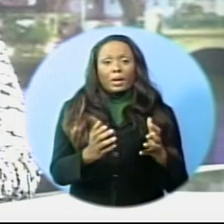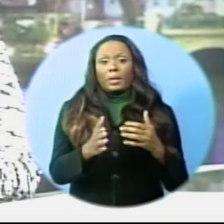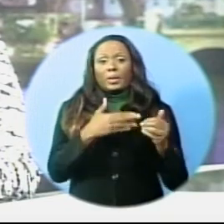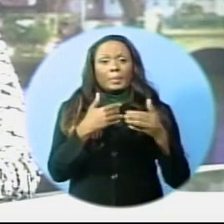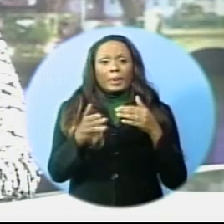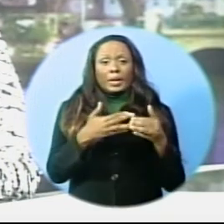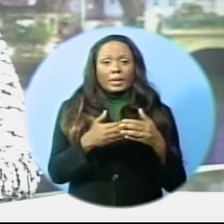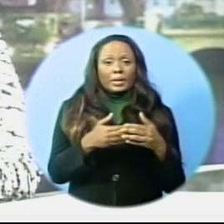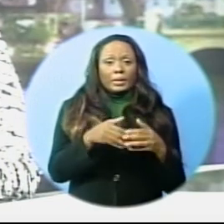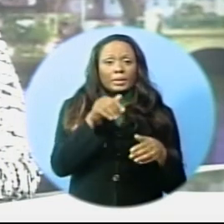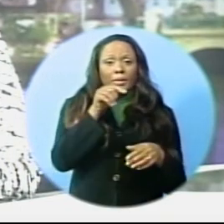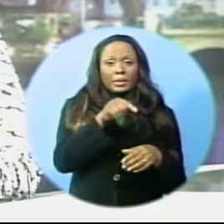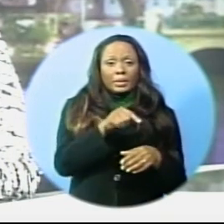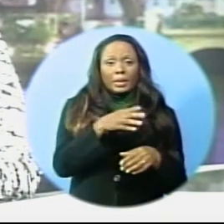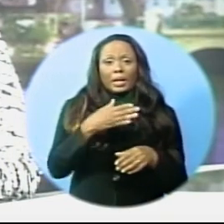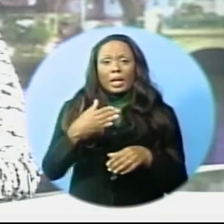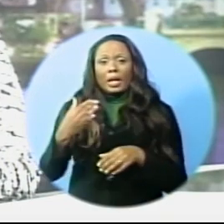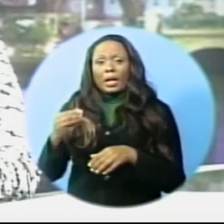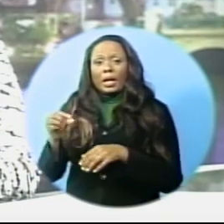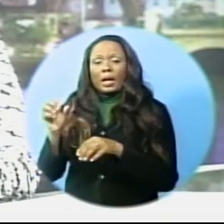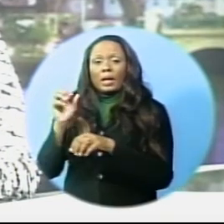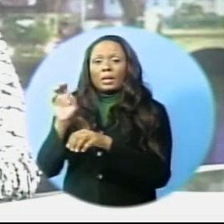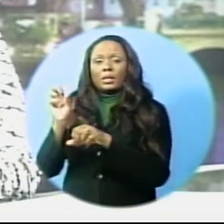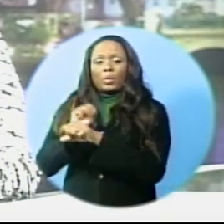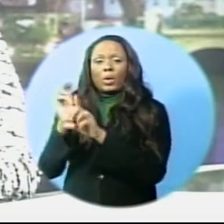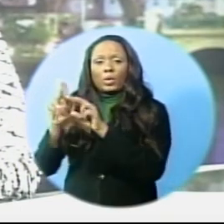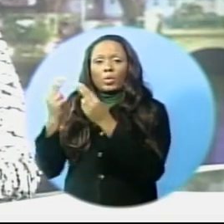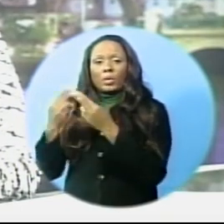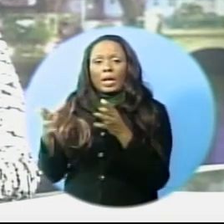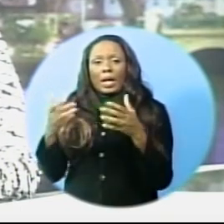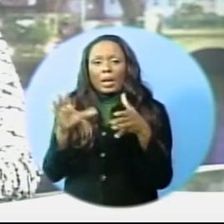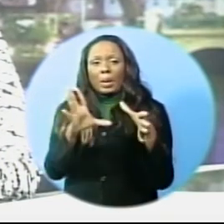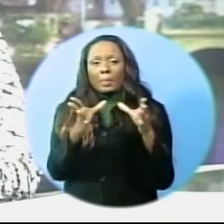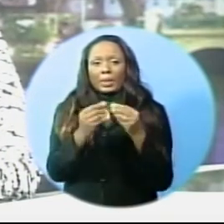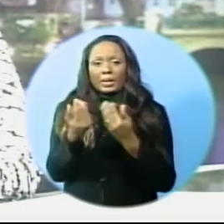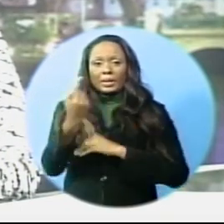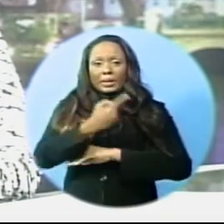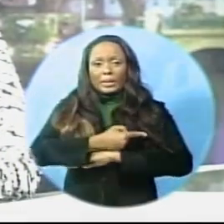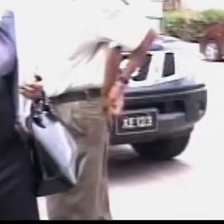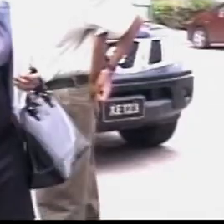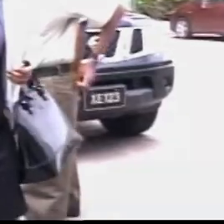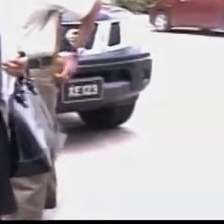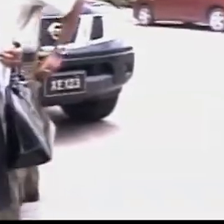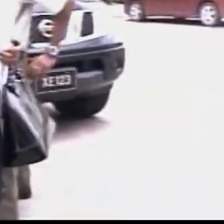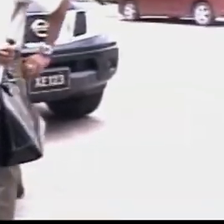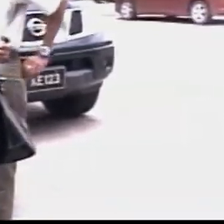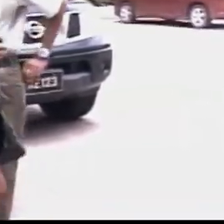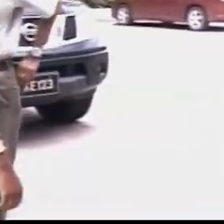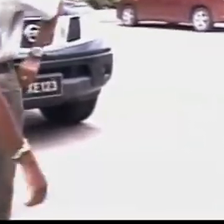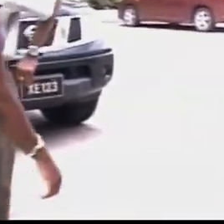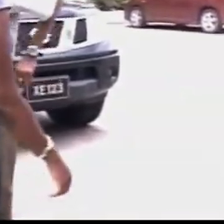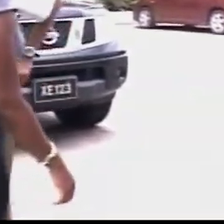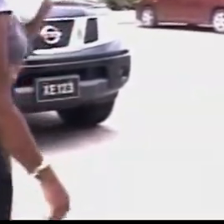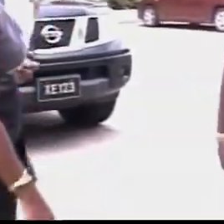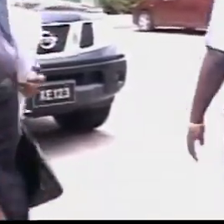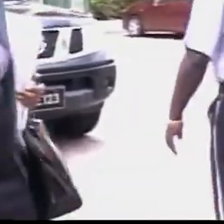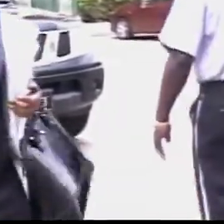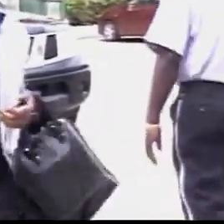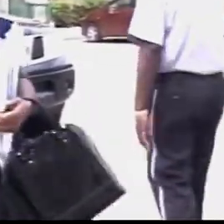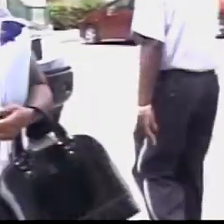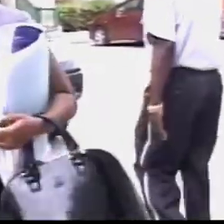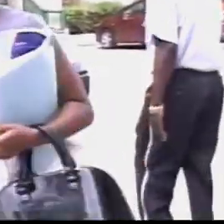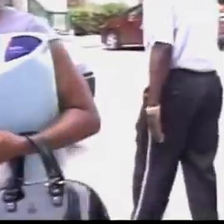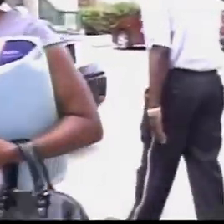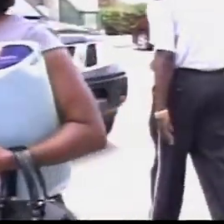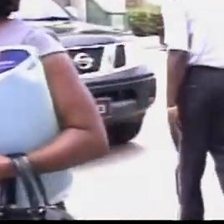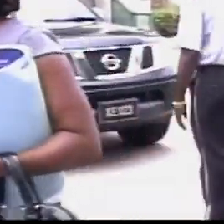Workers Union and Minister of Labour, Senator Dr. Esther Bayer-Suku. General Secretary of the BWU, Tony Moore, who arrived